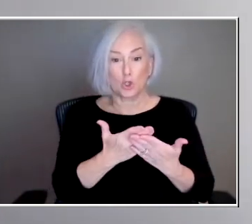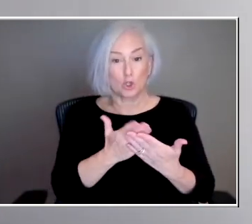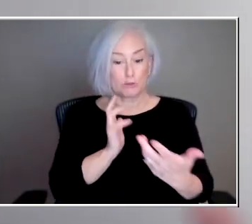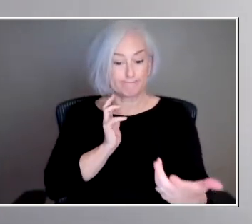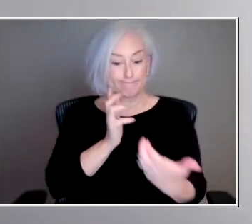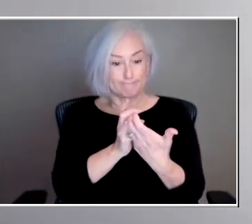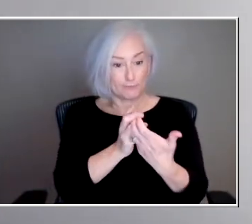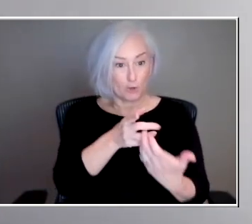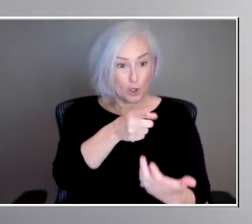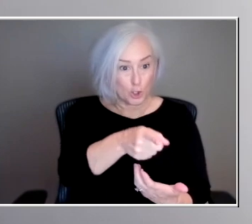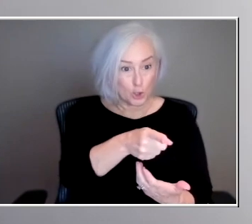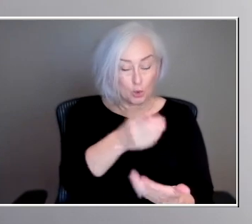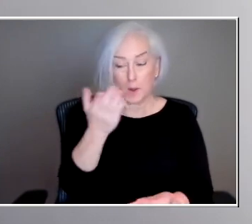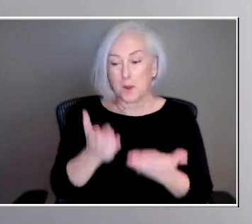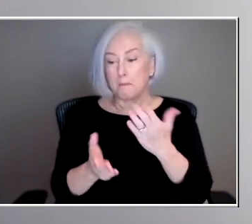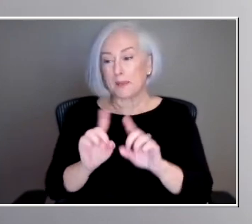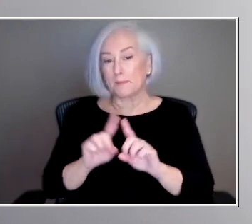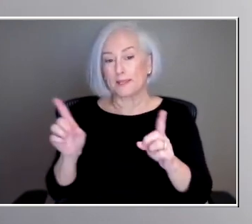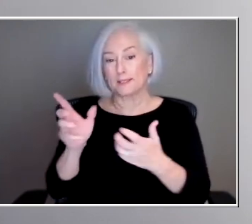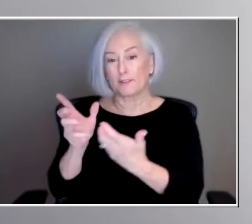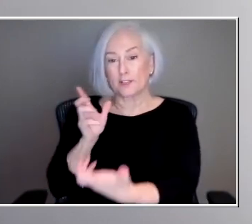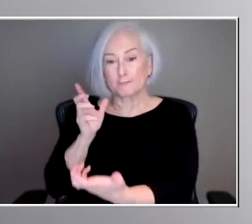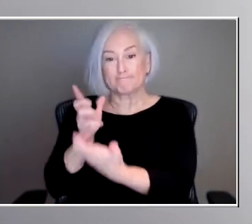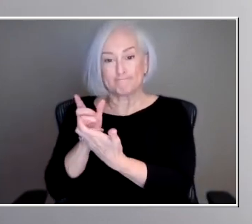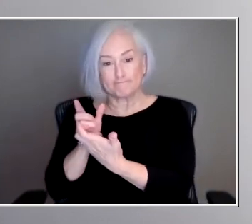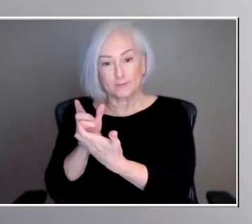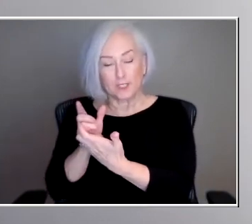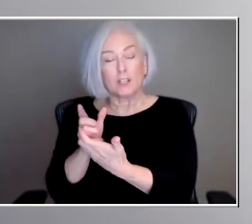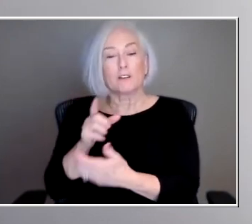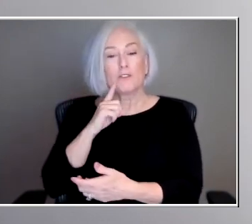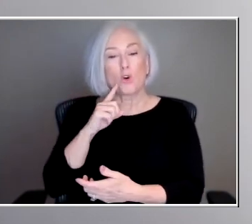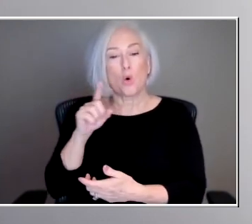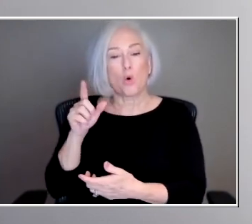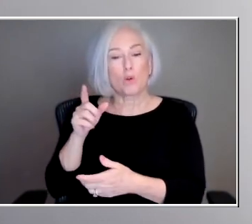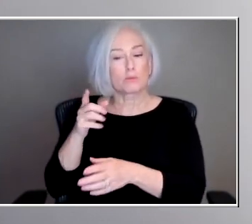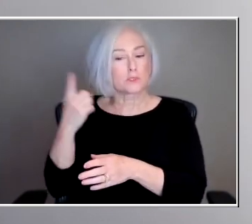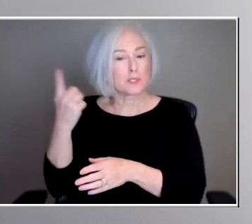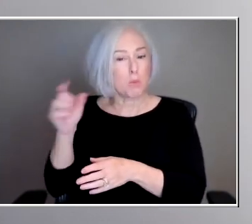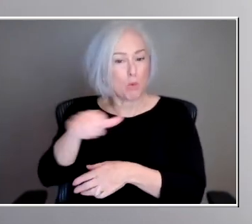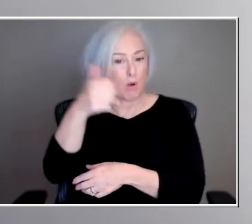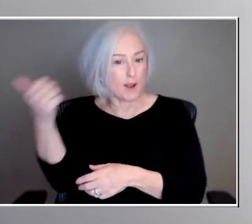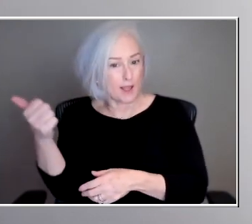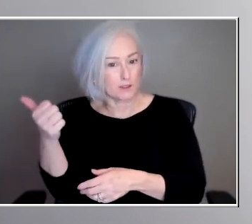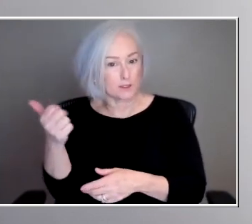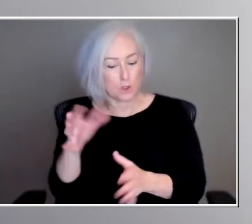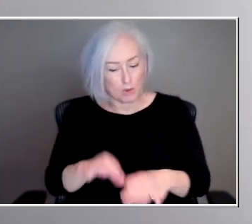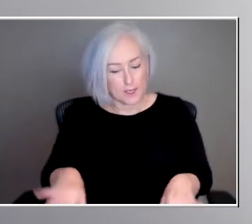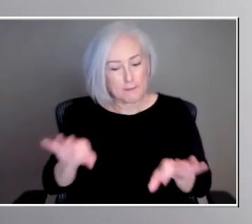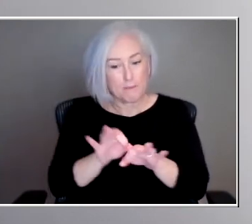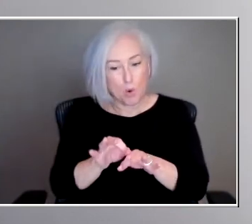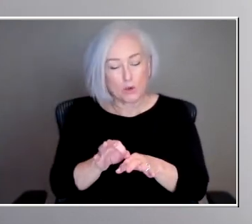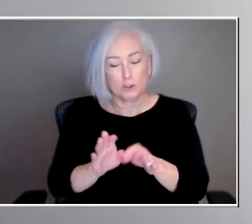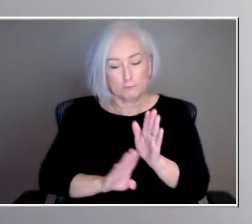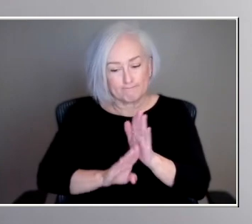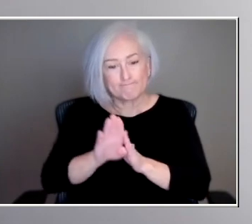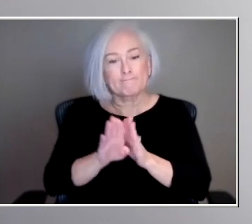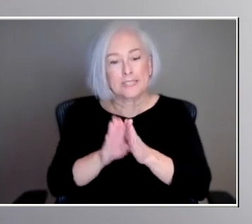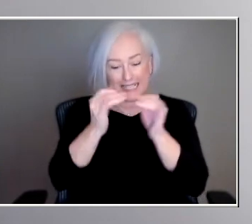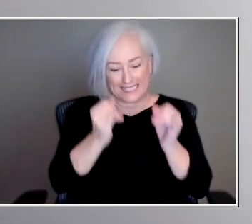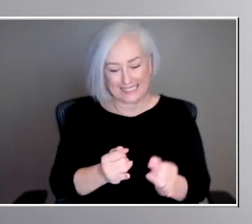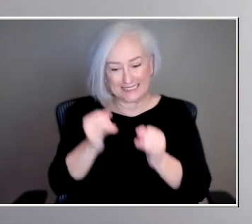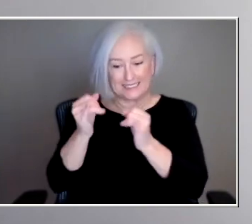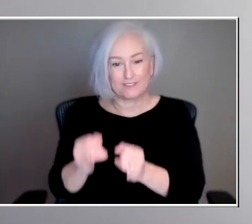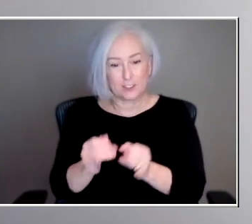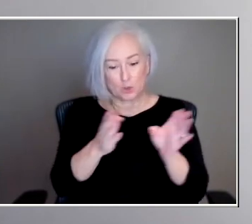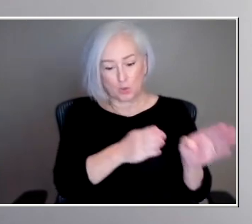So it's important to talk with your own healthcare team and help them develop an individualized treatment plan if you're experiencing any of